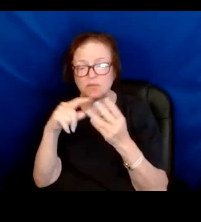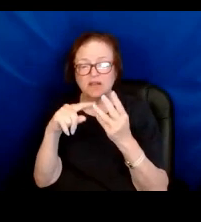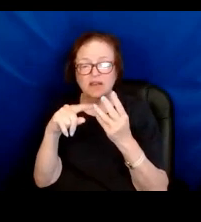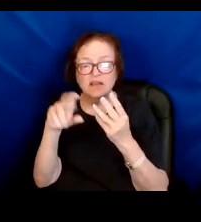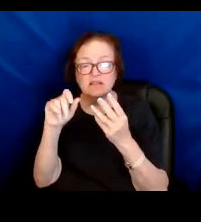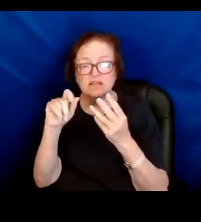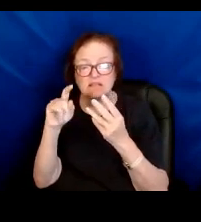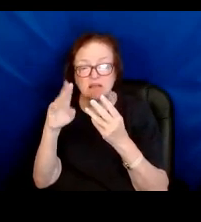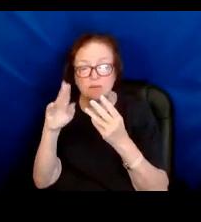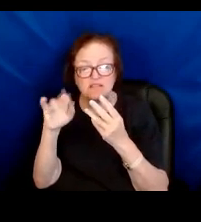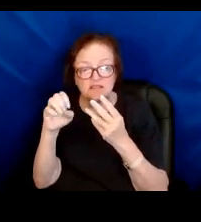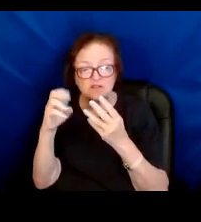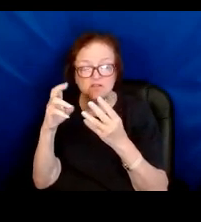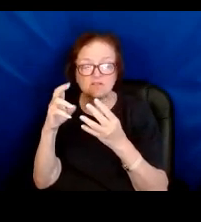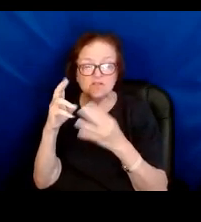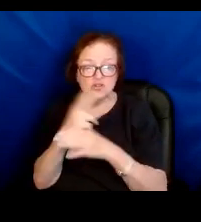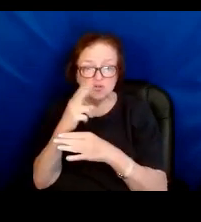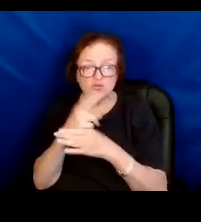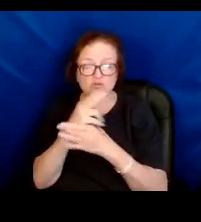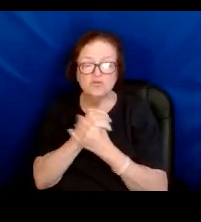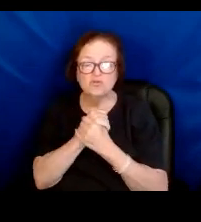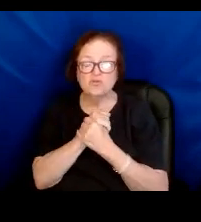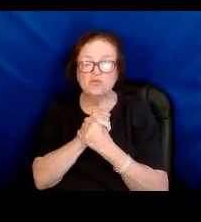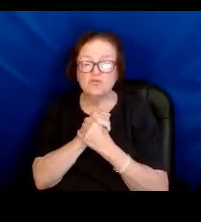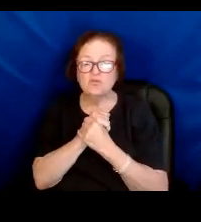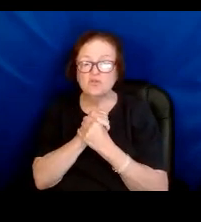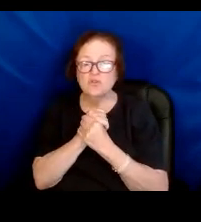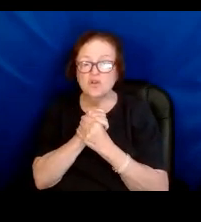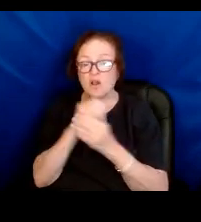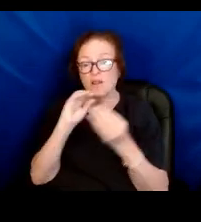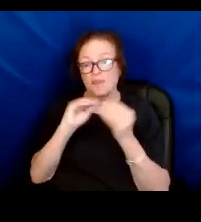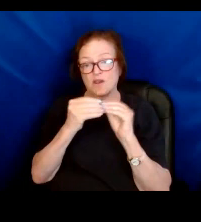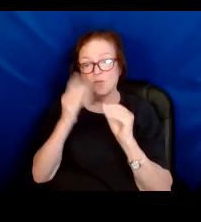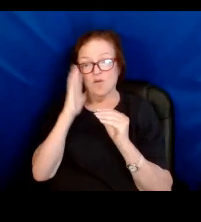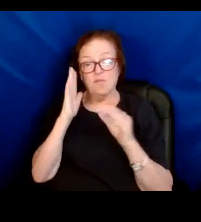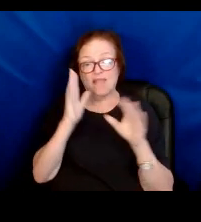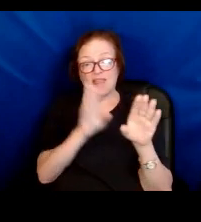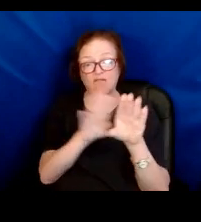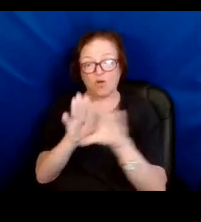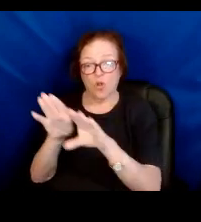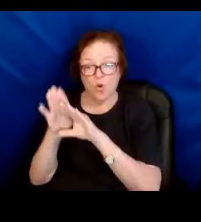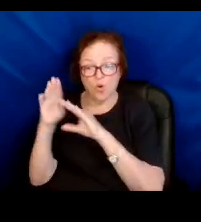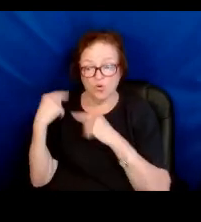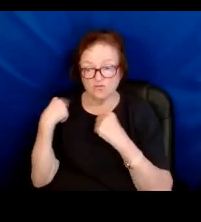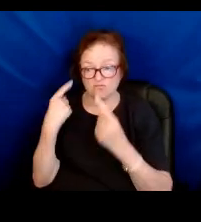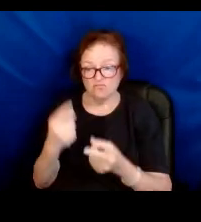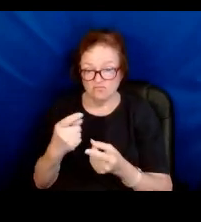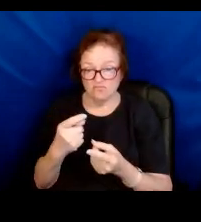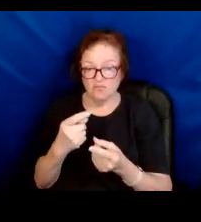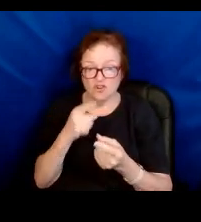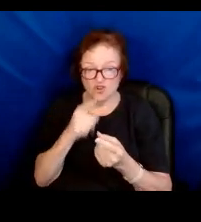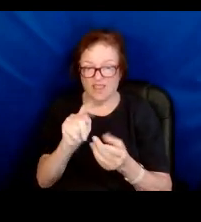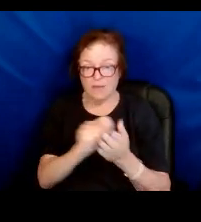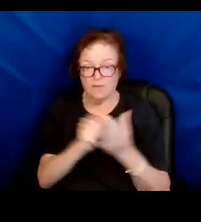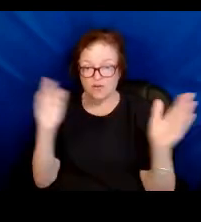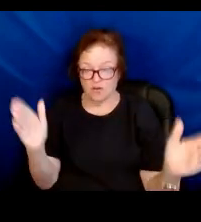organic brain syndrome, that really the number of beds that have closed over this time period is not nearly as